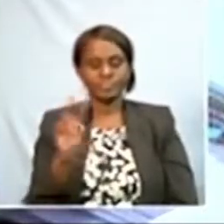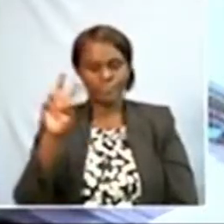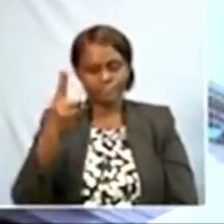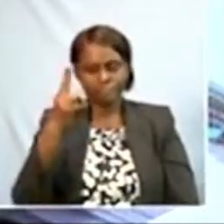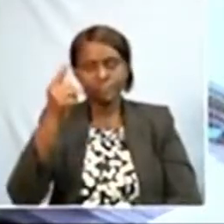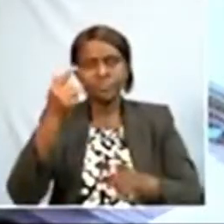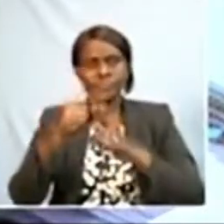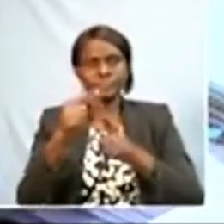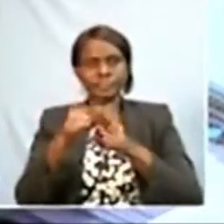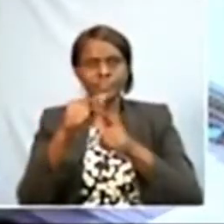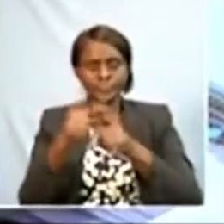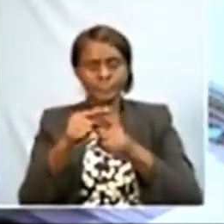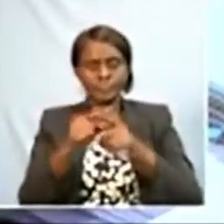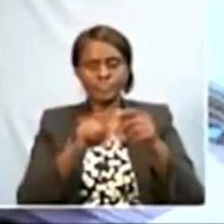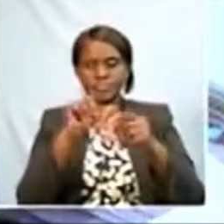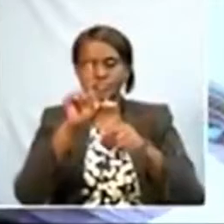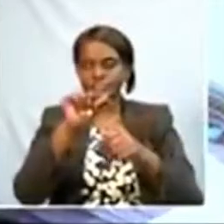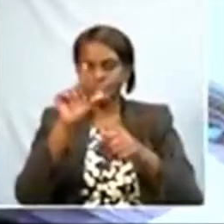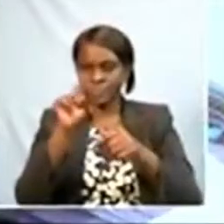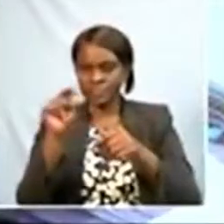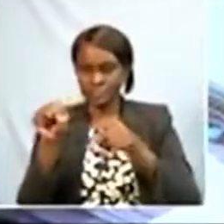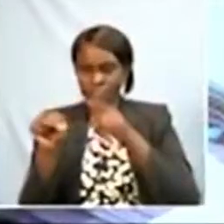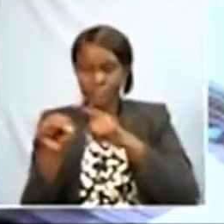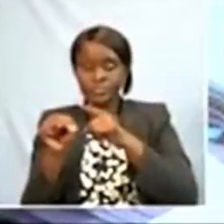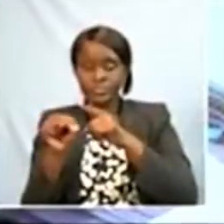2nd December 2022,